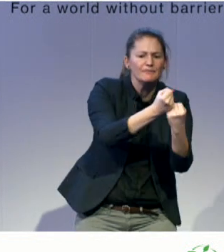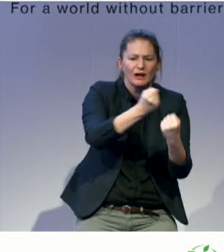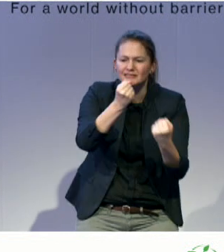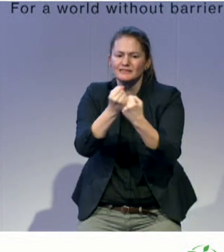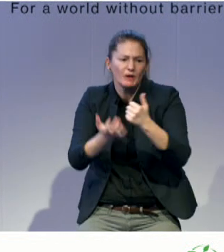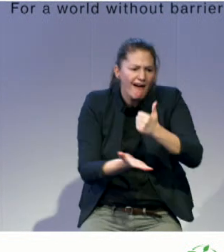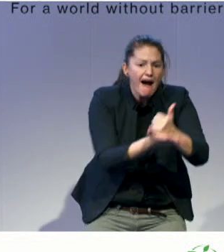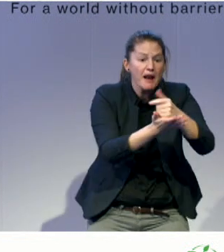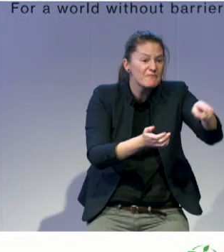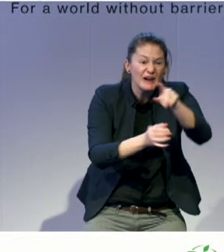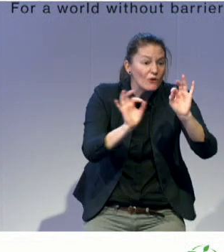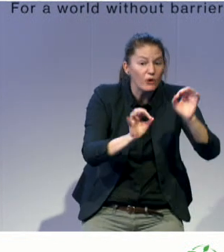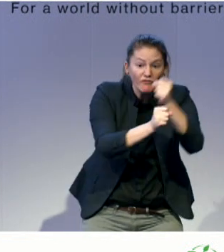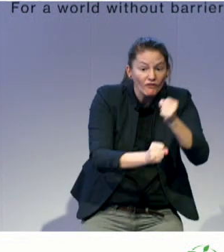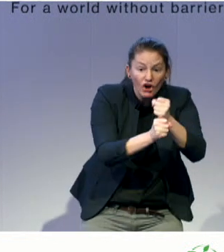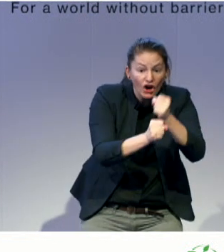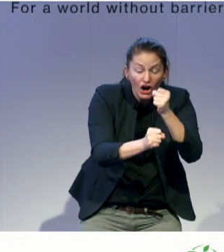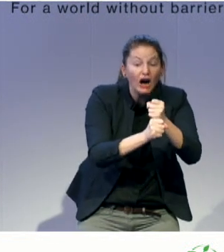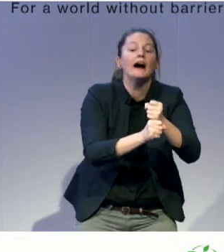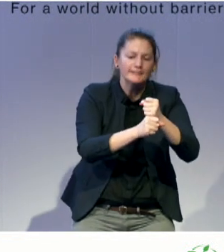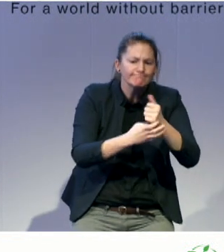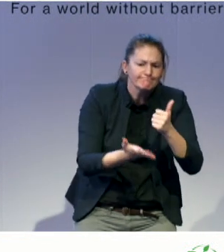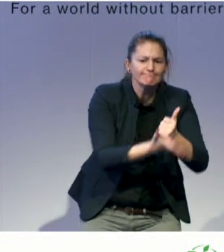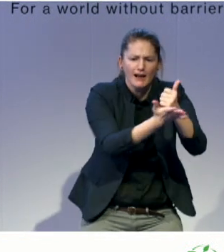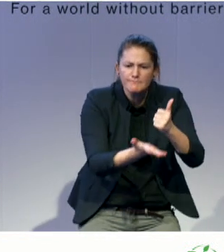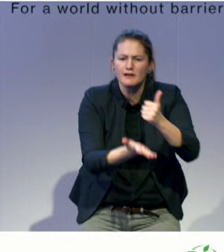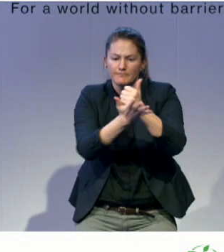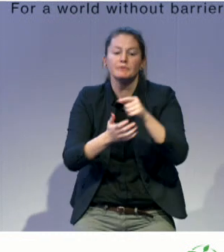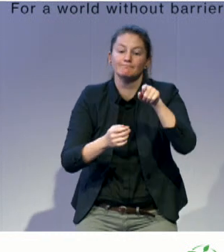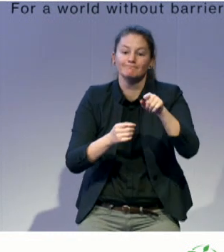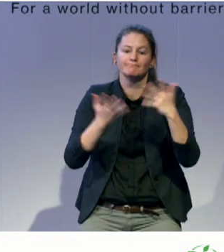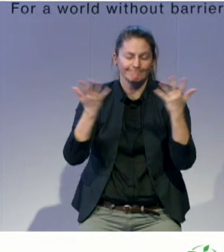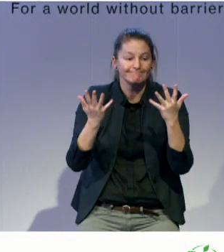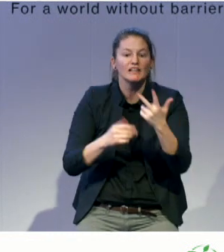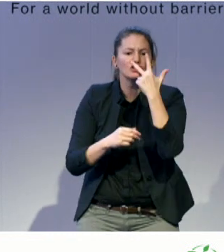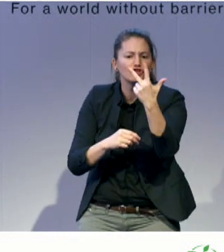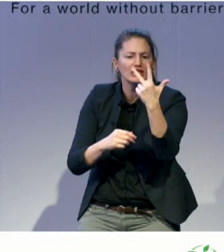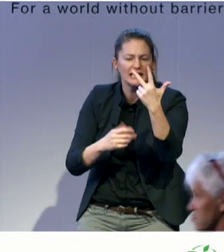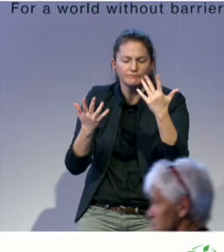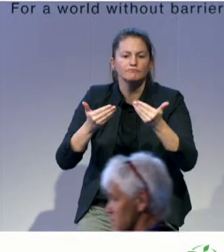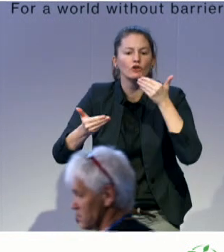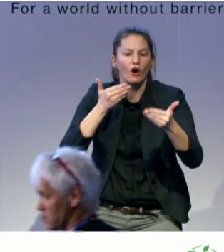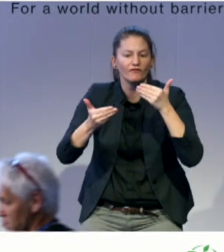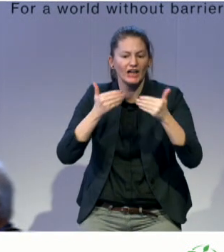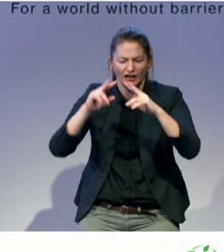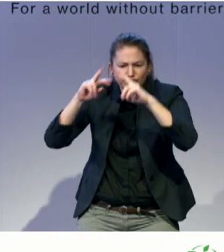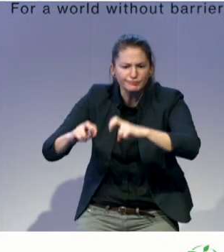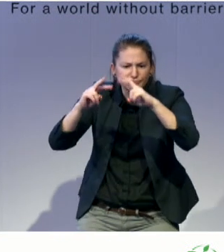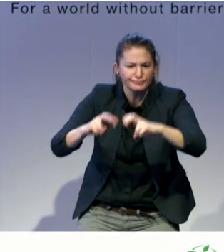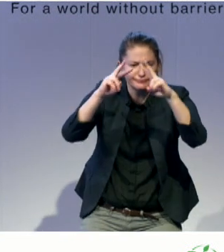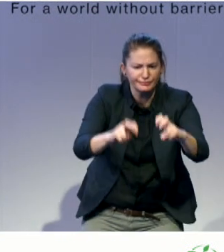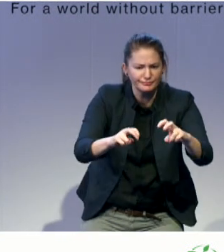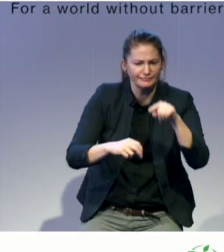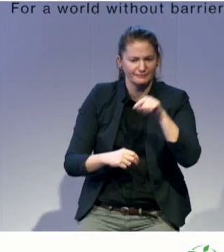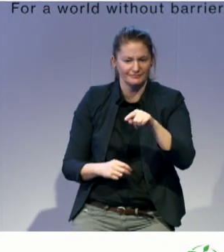honored that Martin Essl and his team have attended each one. Our next employment summit will be in Paris